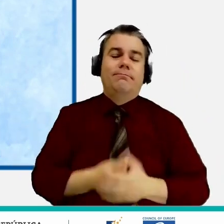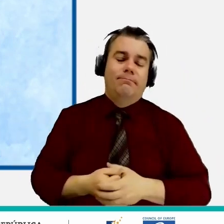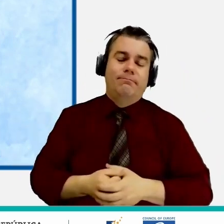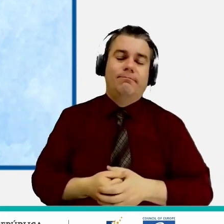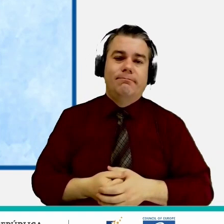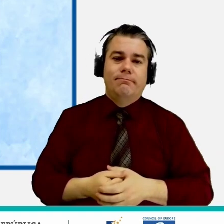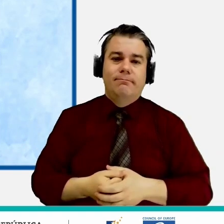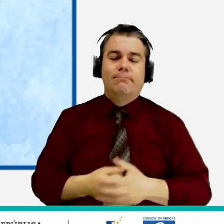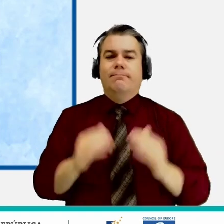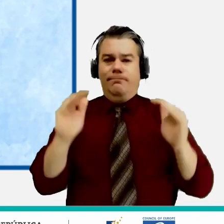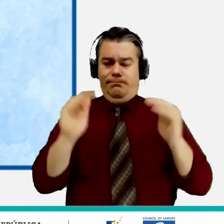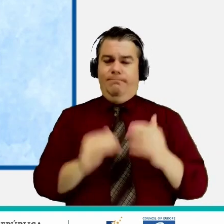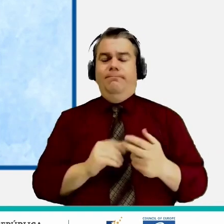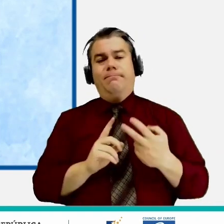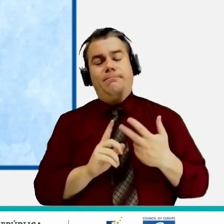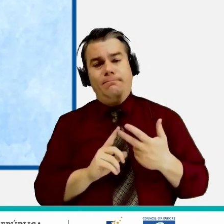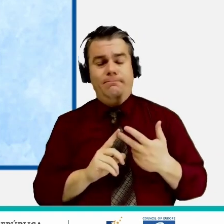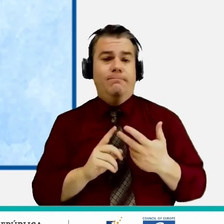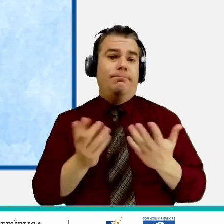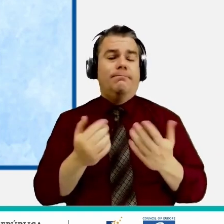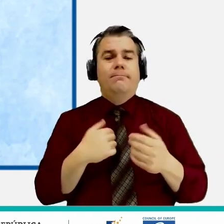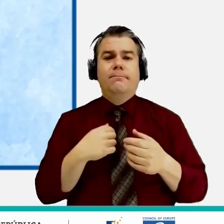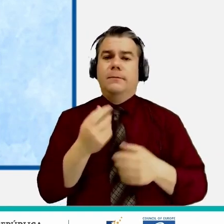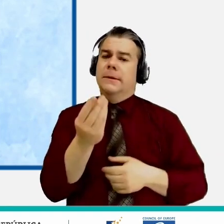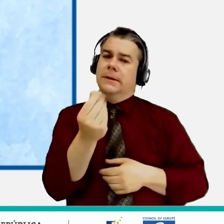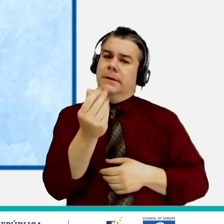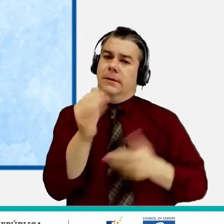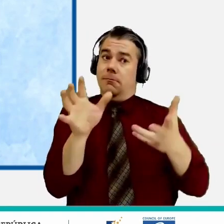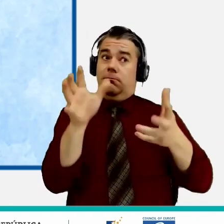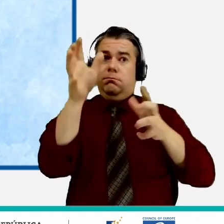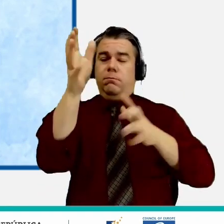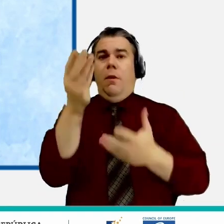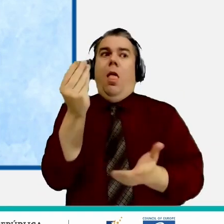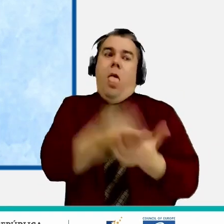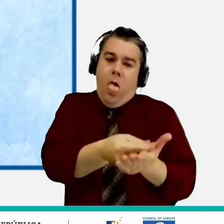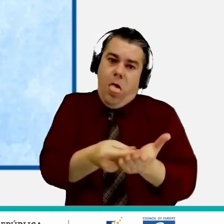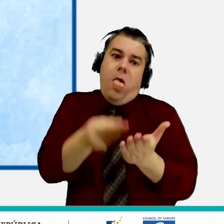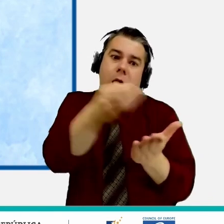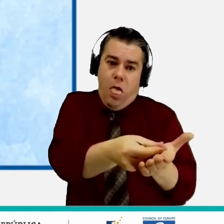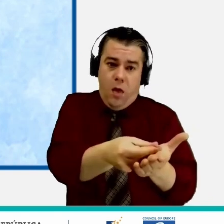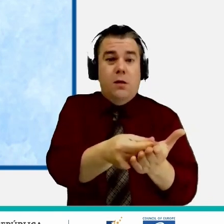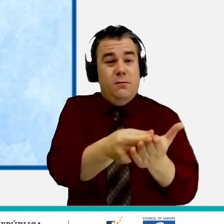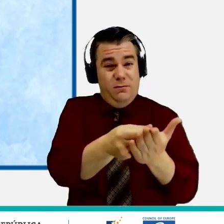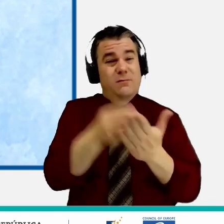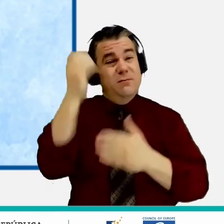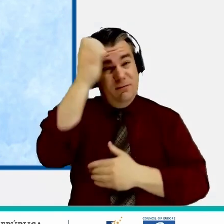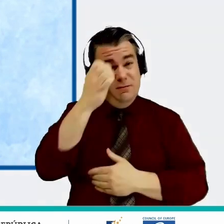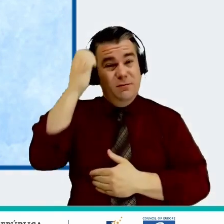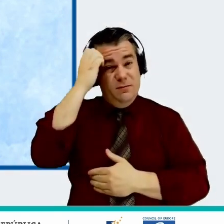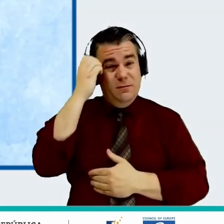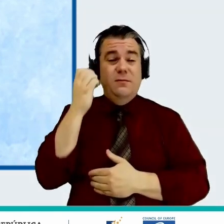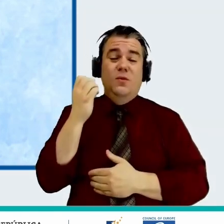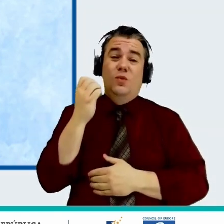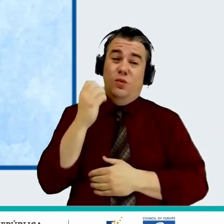We know that disasters are costly. I highlighted earlier quite how badly Europe is being affected at the moment by